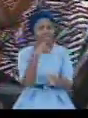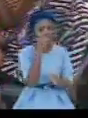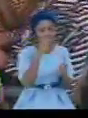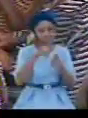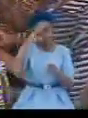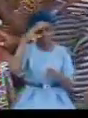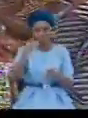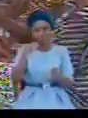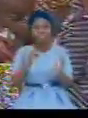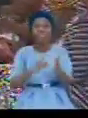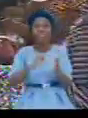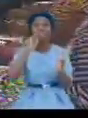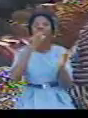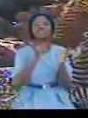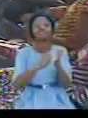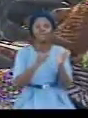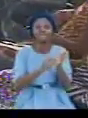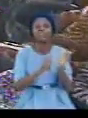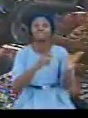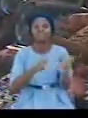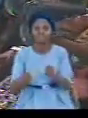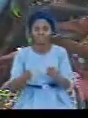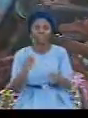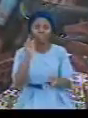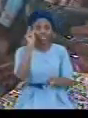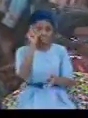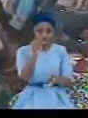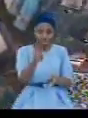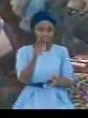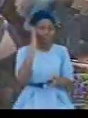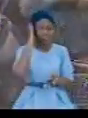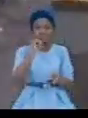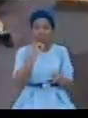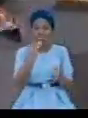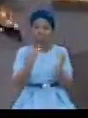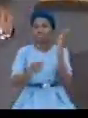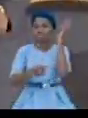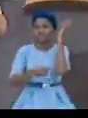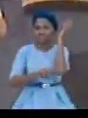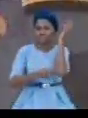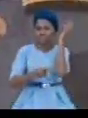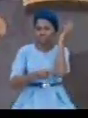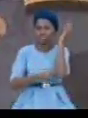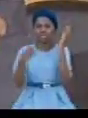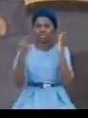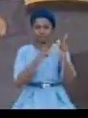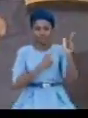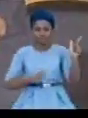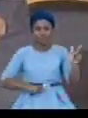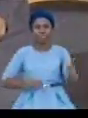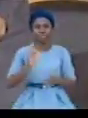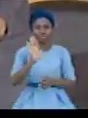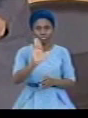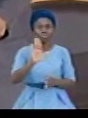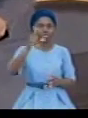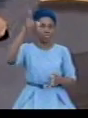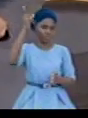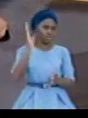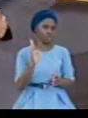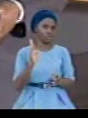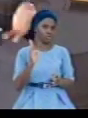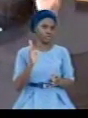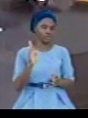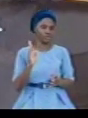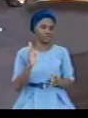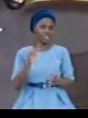written again, thou shalt not tempt the Lord thy God. And now in